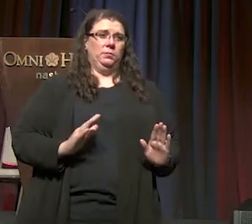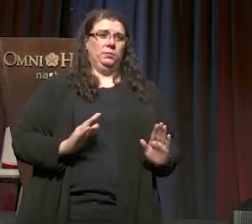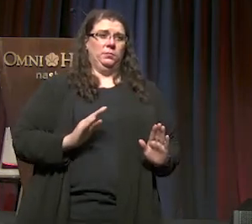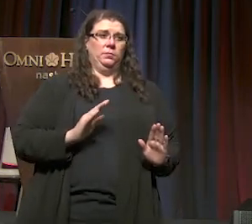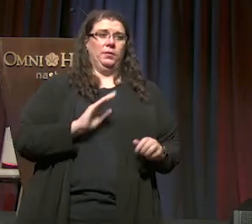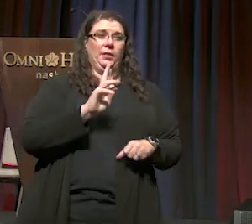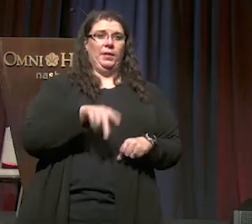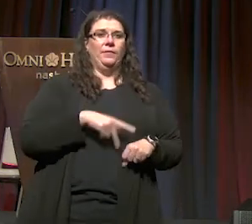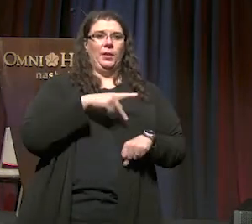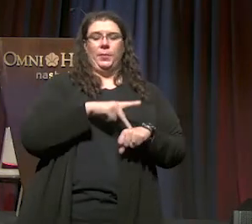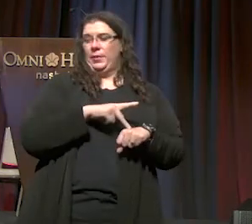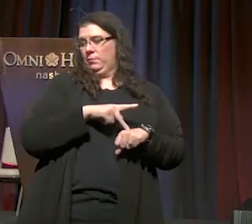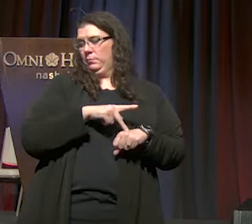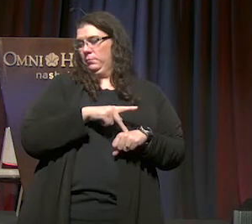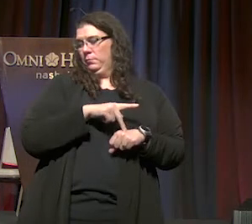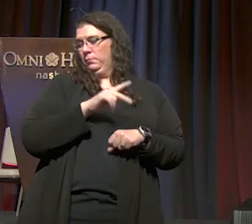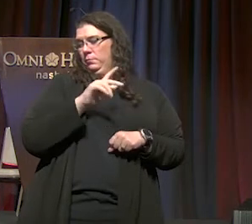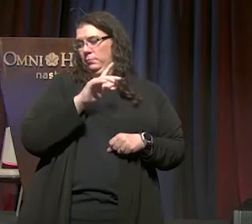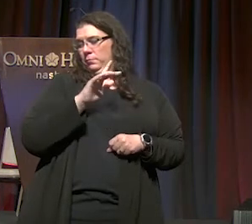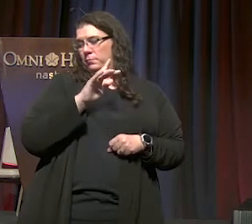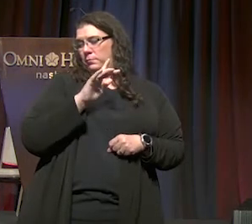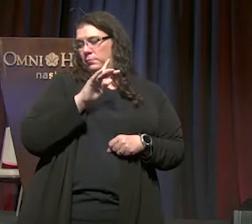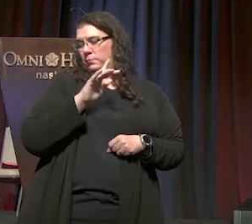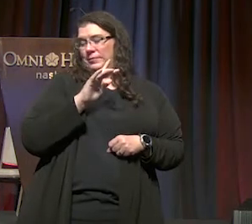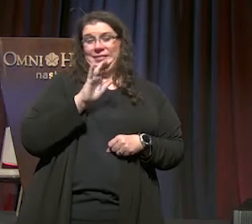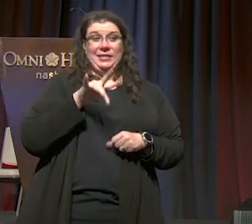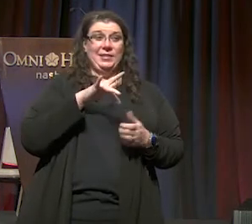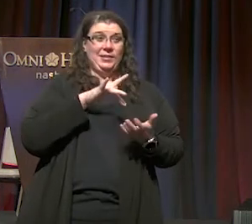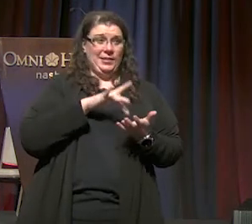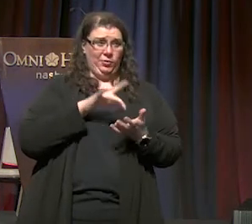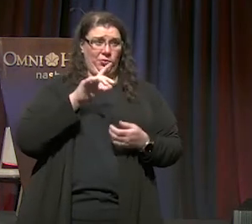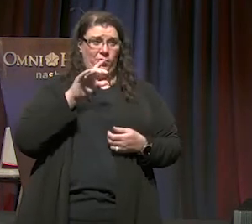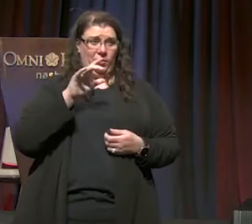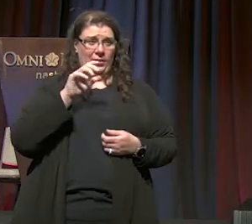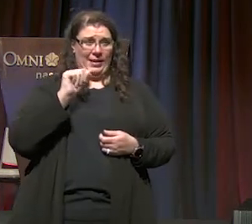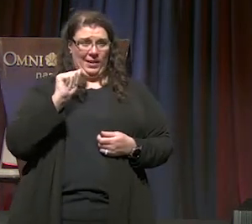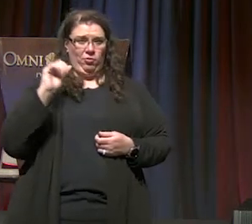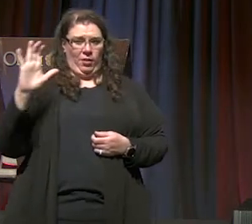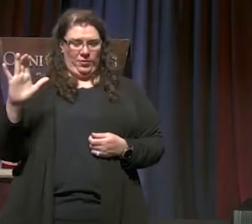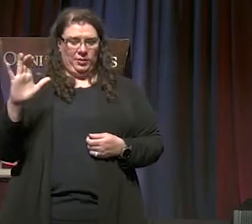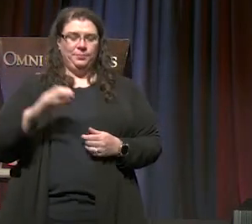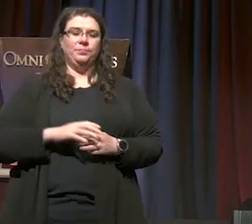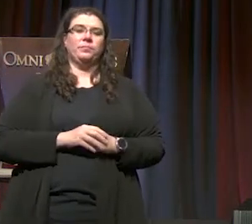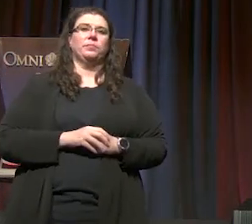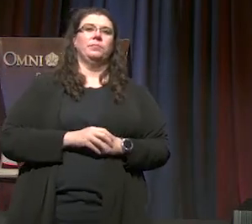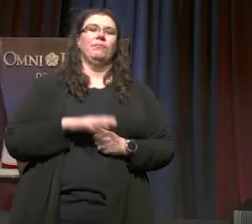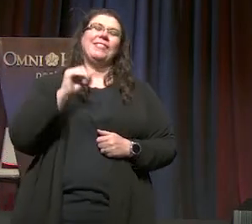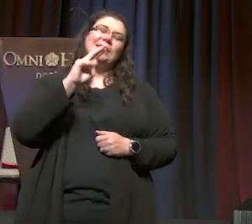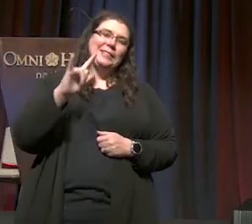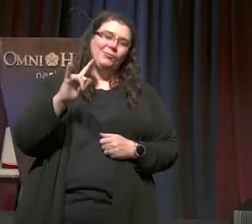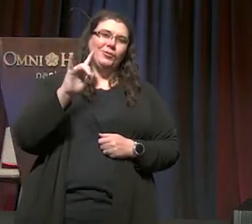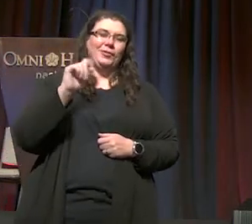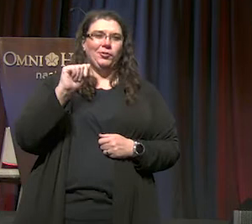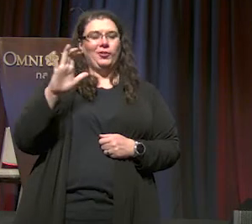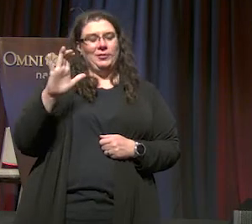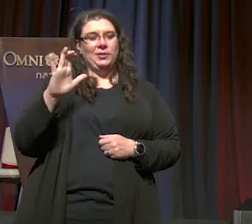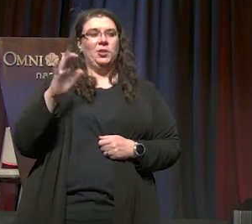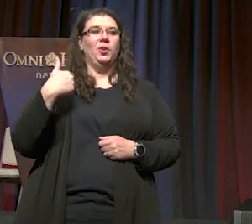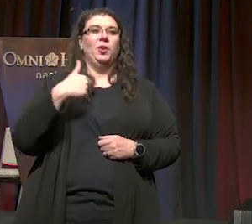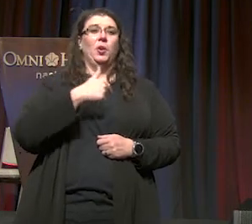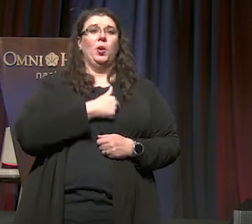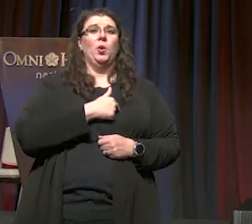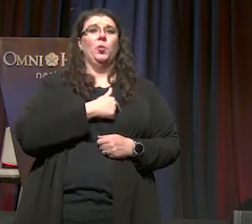Central Conference in this panel. We seek to assert our